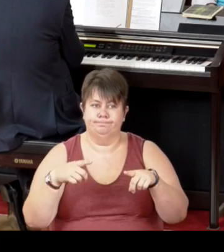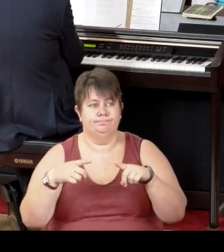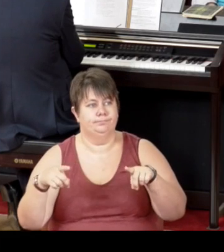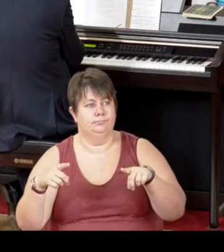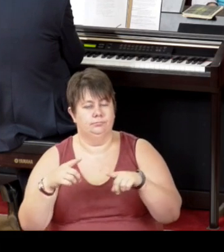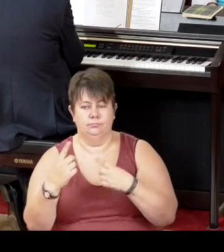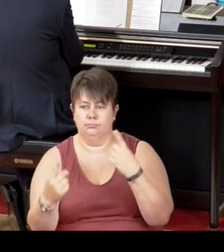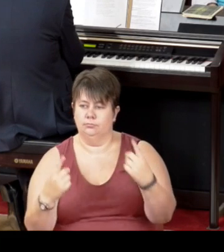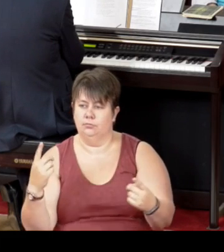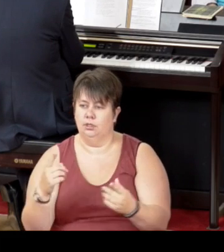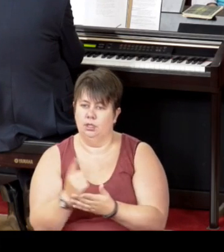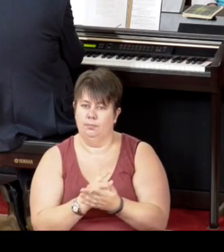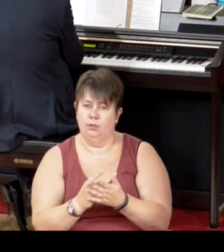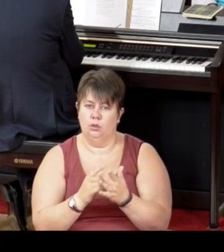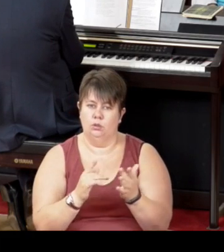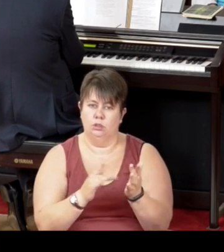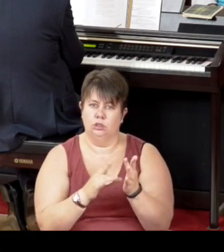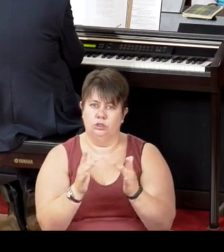Jesus Christ.